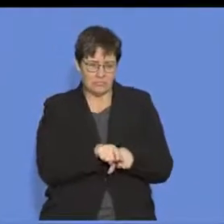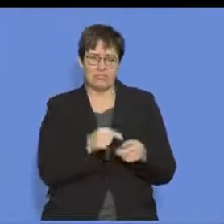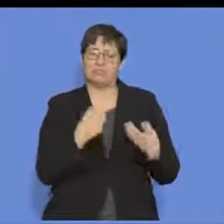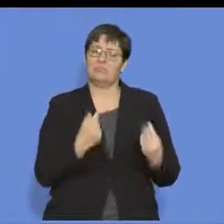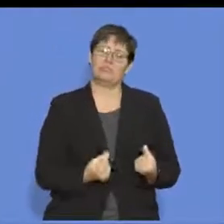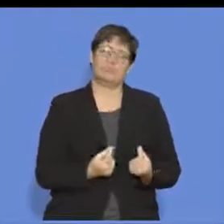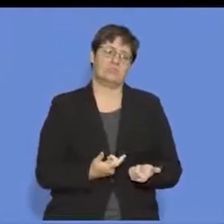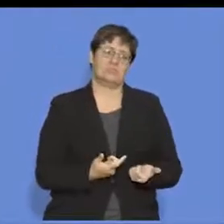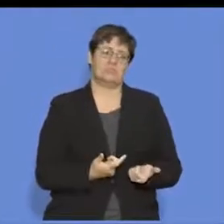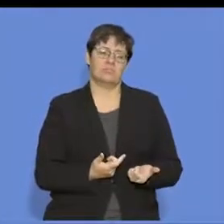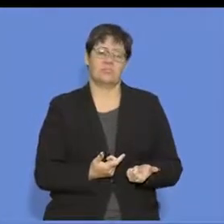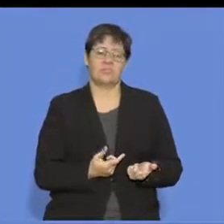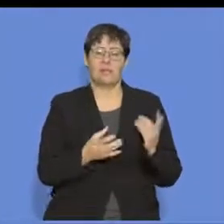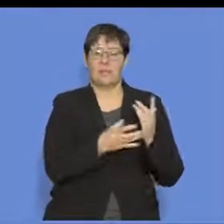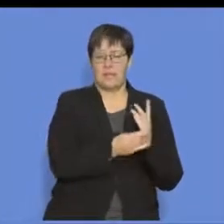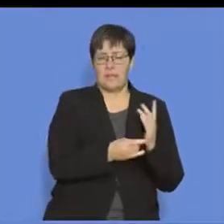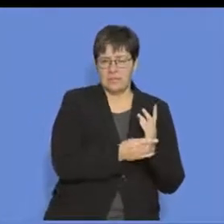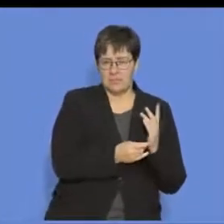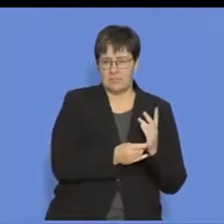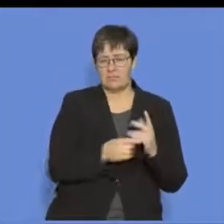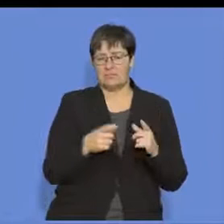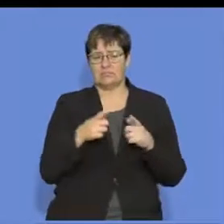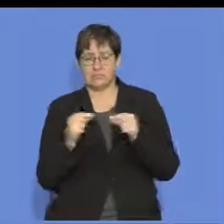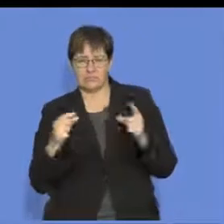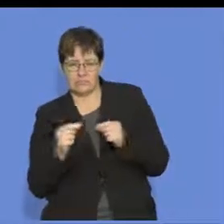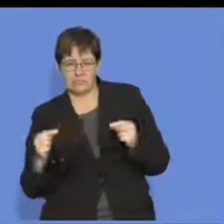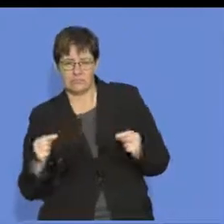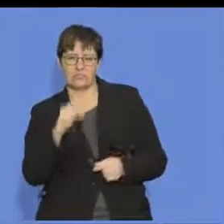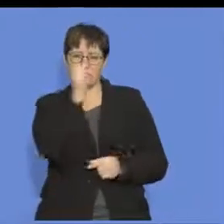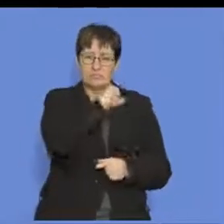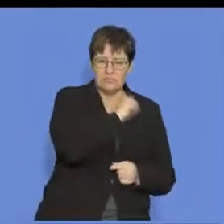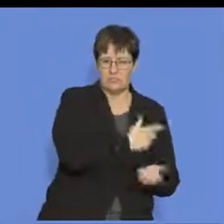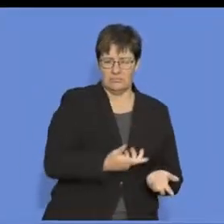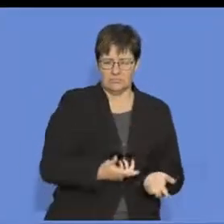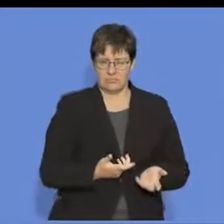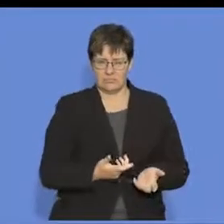can take meat, chips, and still ice cream.